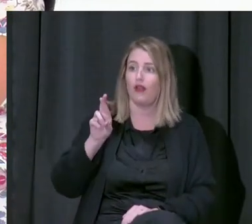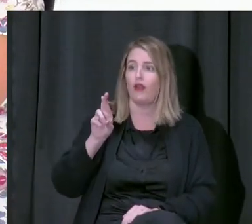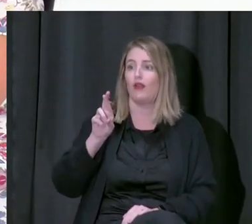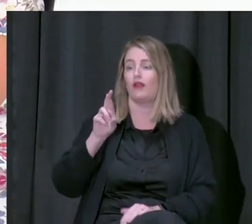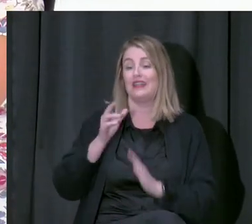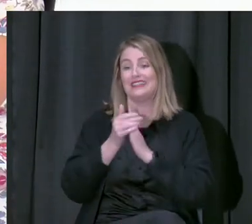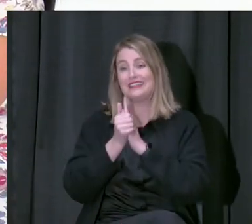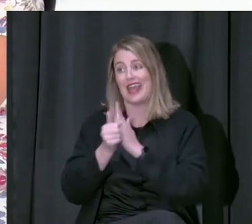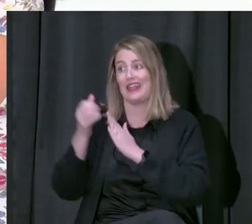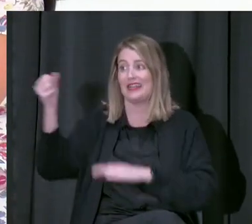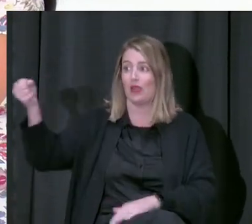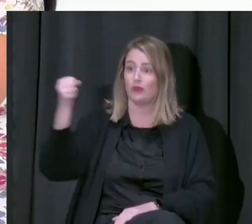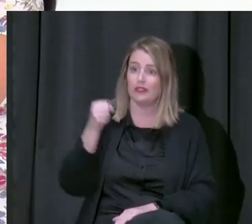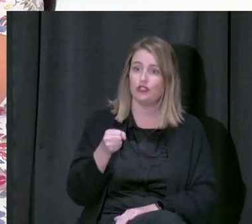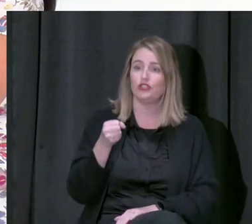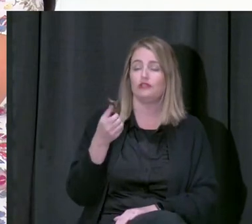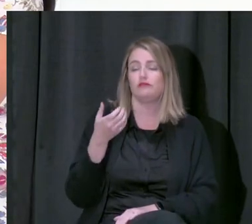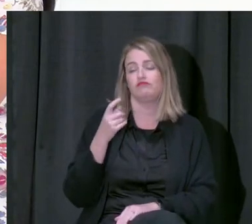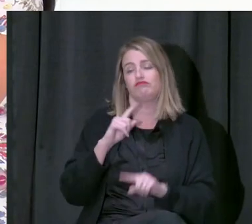talent acquisition,